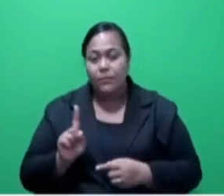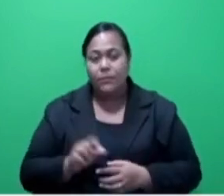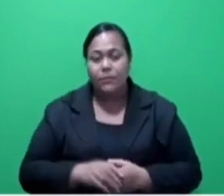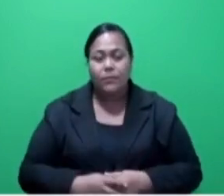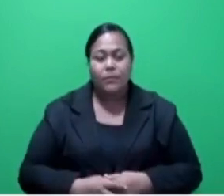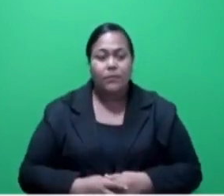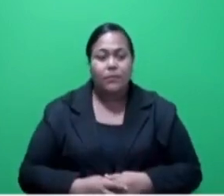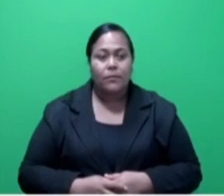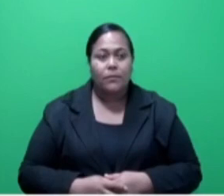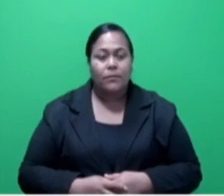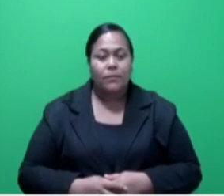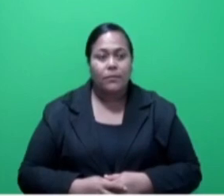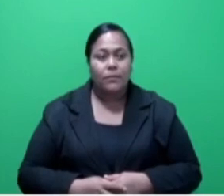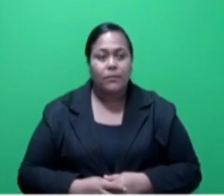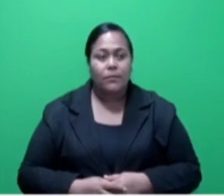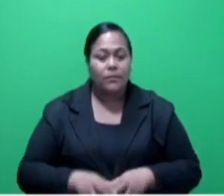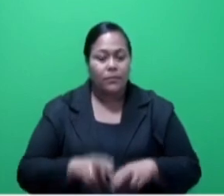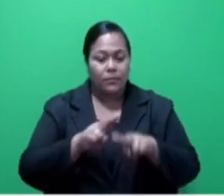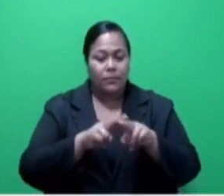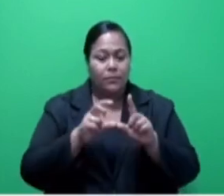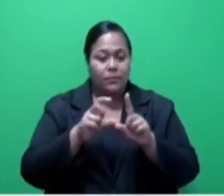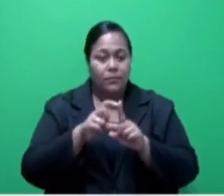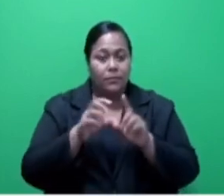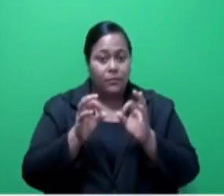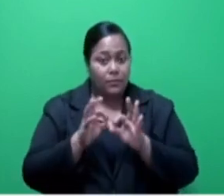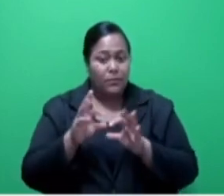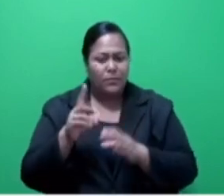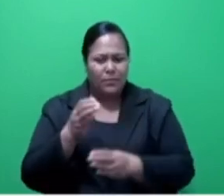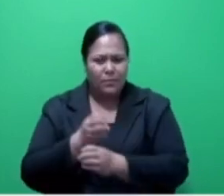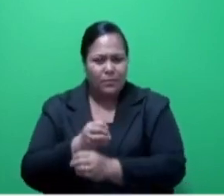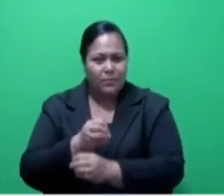if I could just address the FDB internal operational matters.